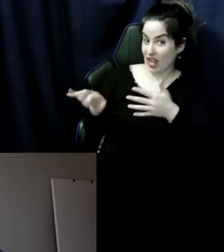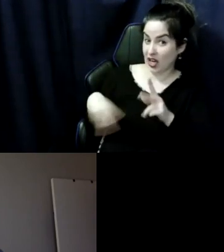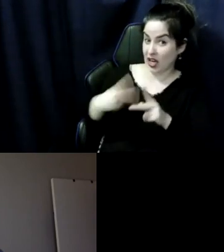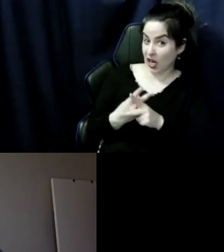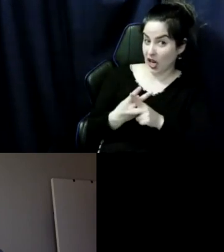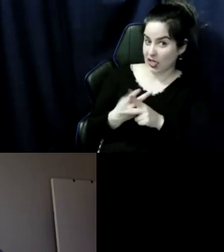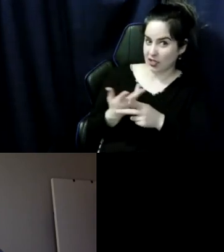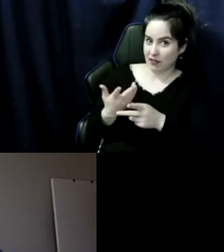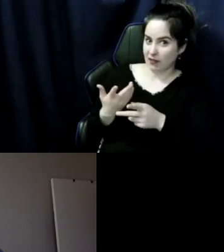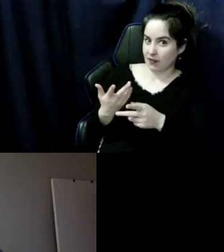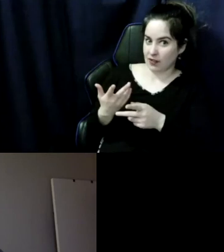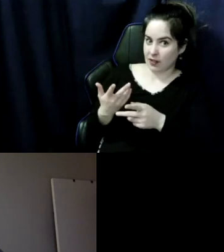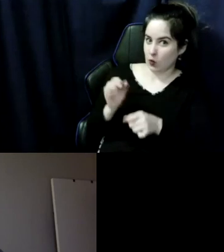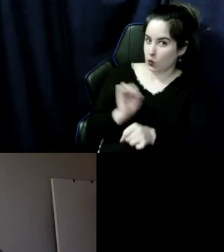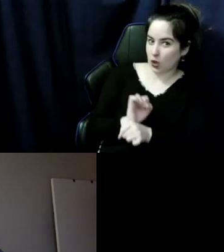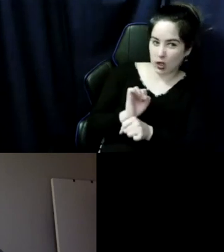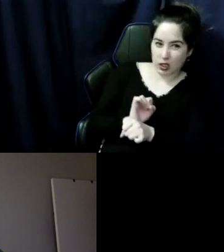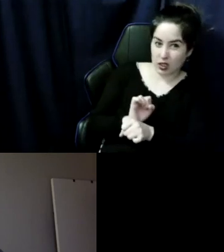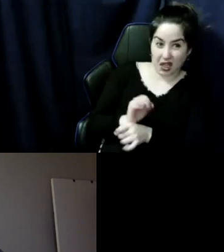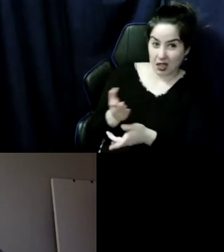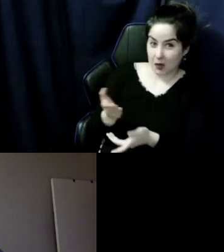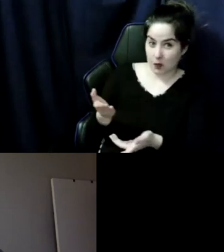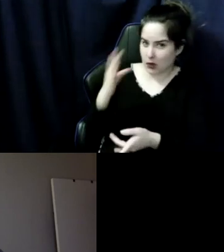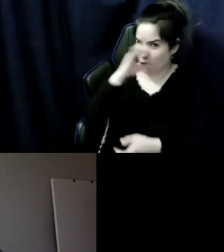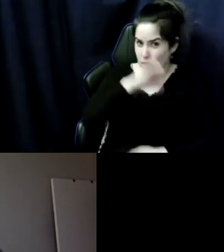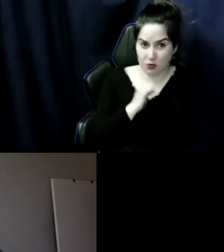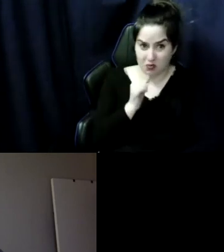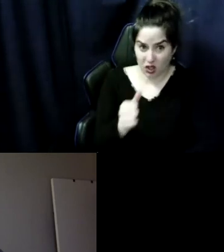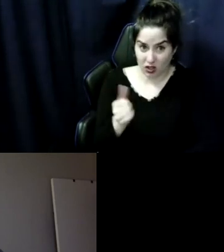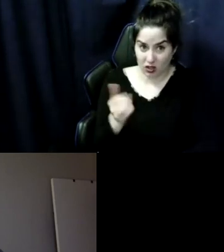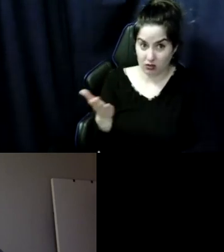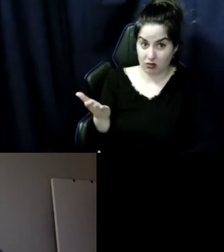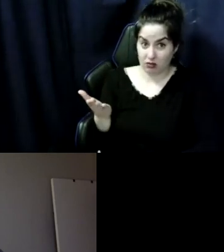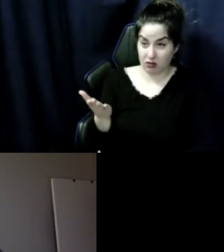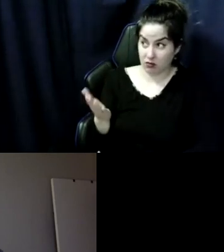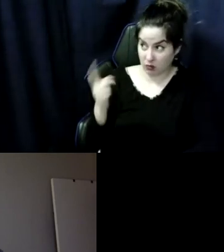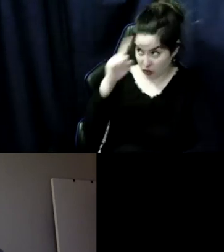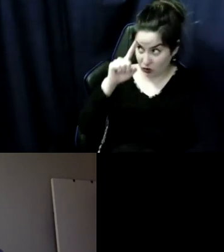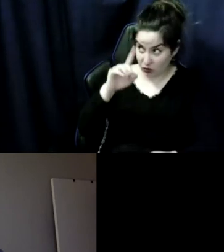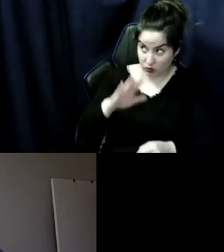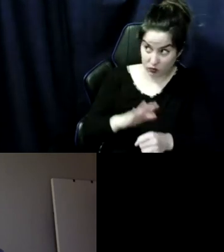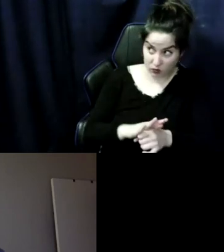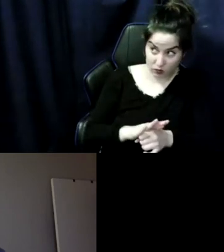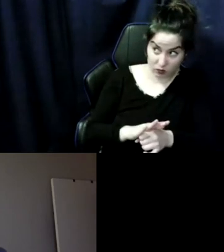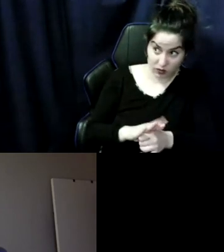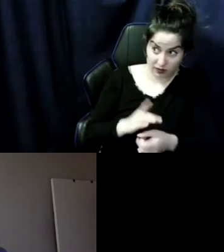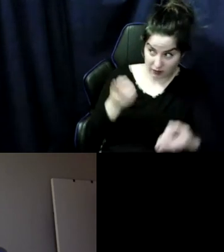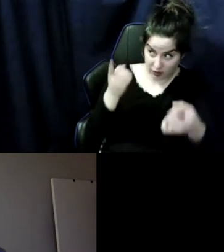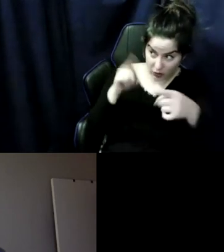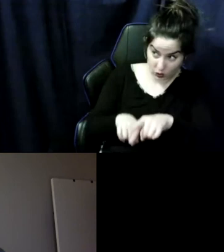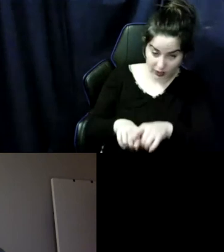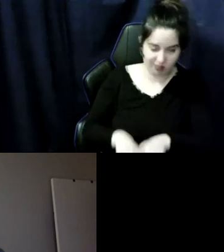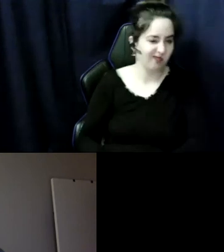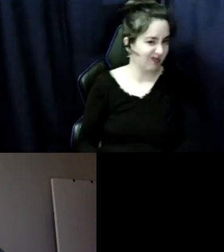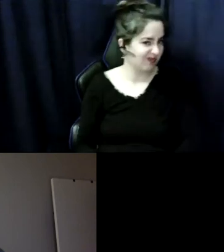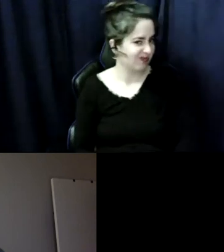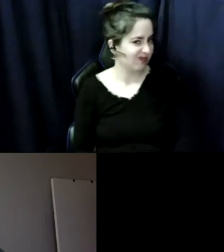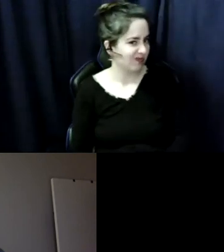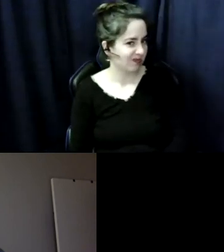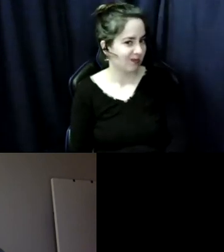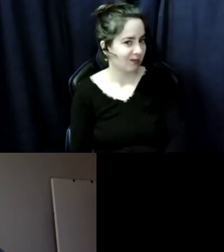contact tracing. Would you say that that's a fair thing to say, Alexandra? I would.